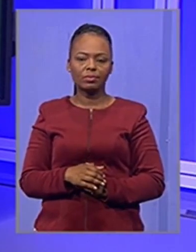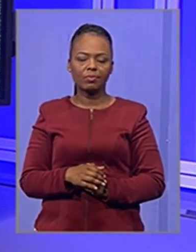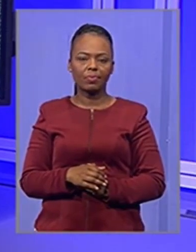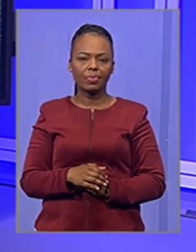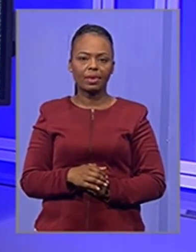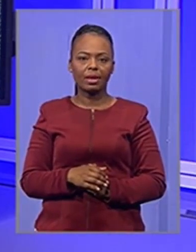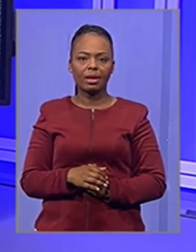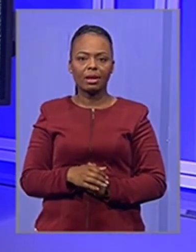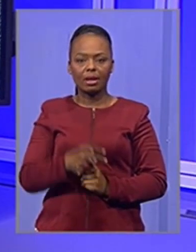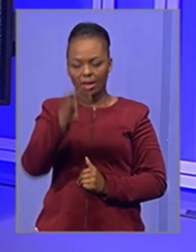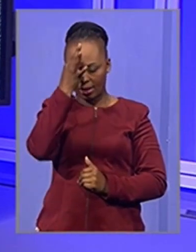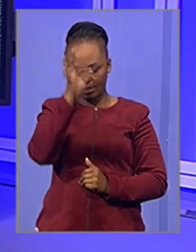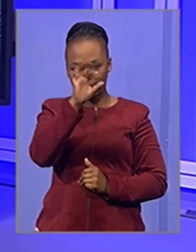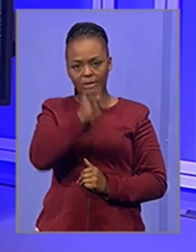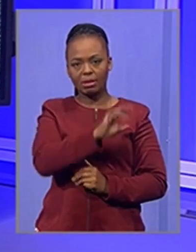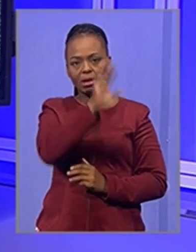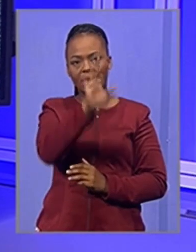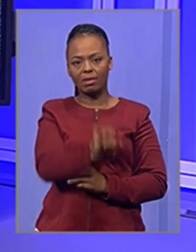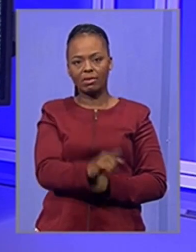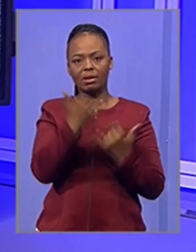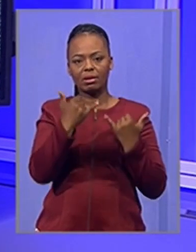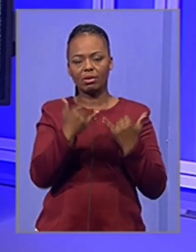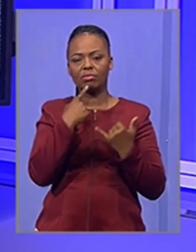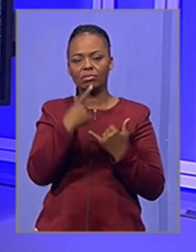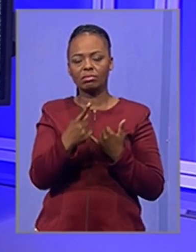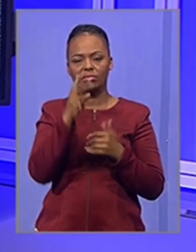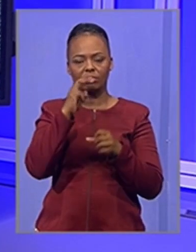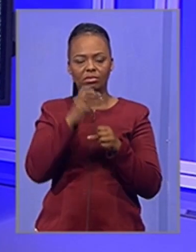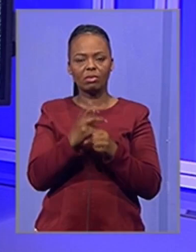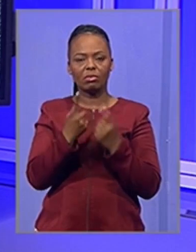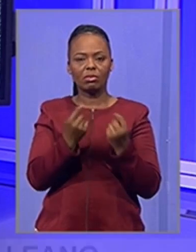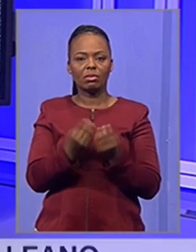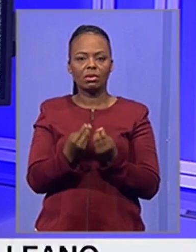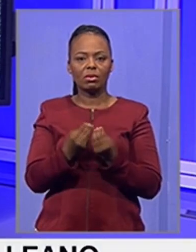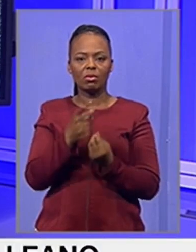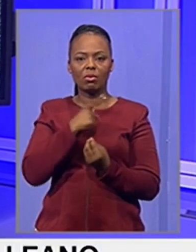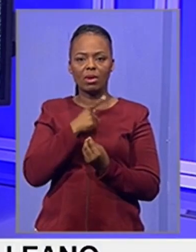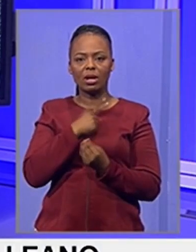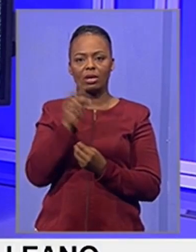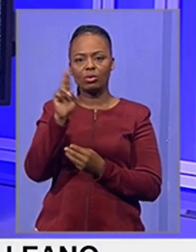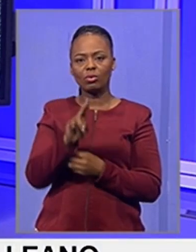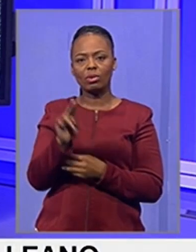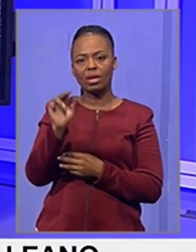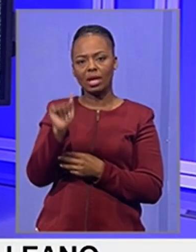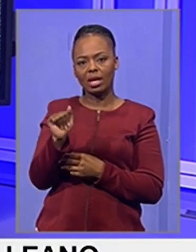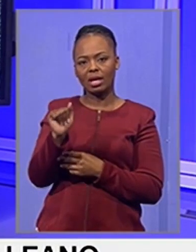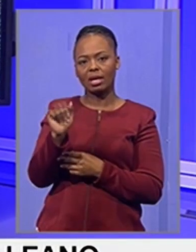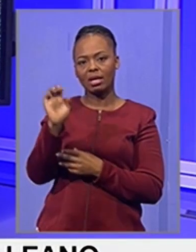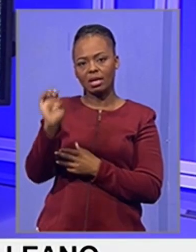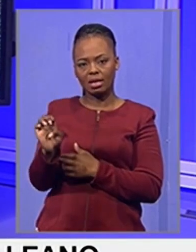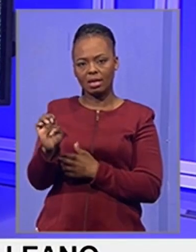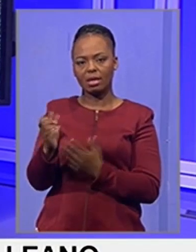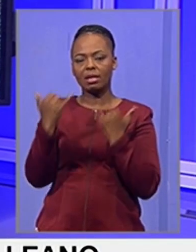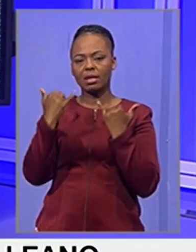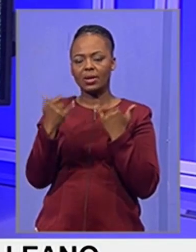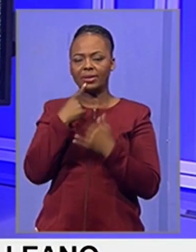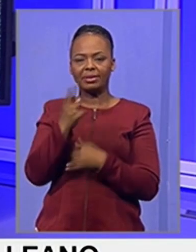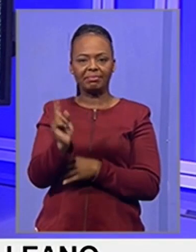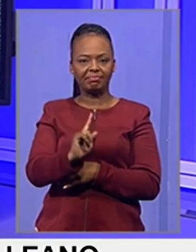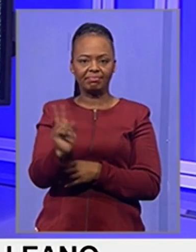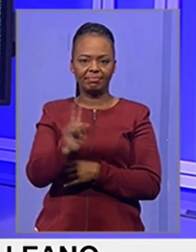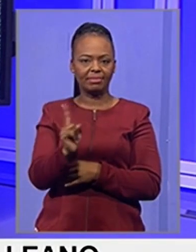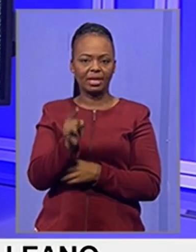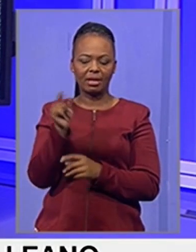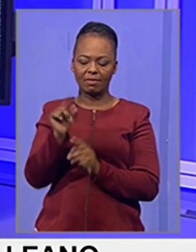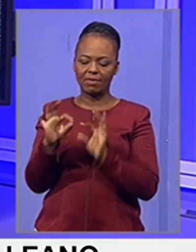Puso ya Afrika Borwa e kgaratlha go tla ka kgatelopele morago ga gore kgotlatshekelo kwa United Arab Emirates e gapele thoko kopo ya gore